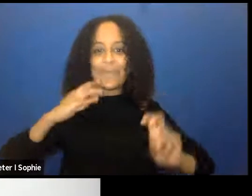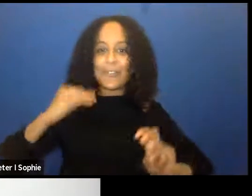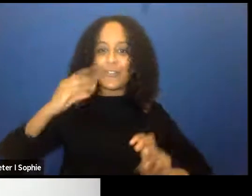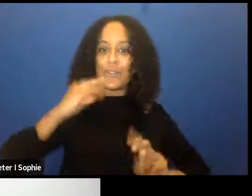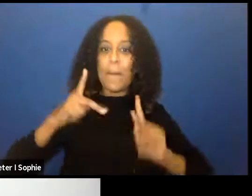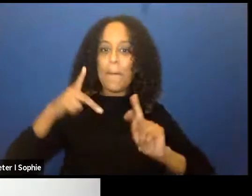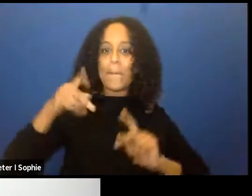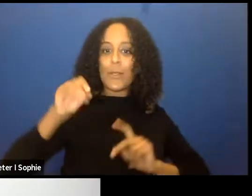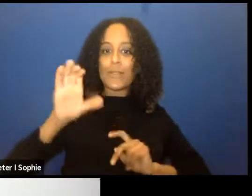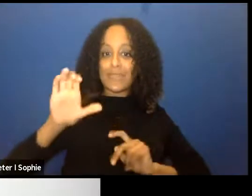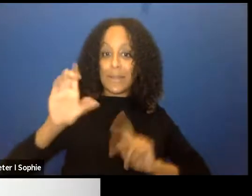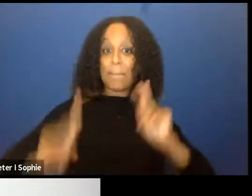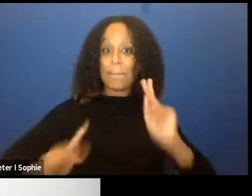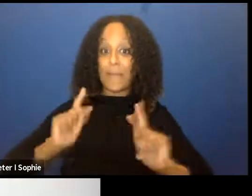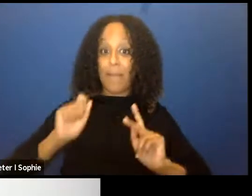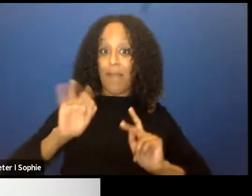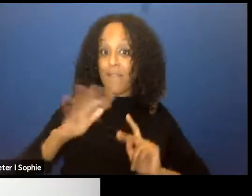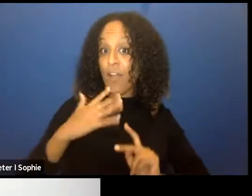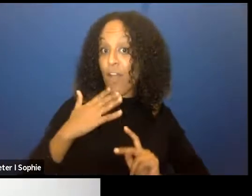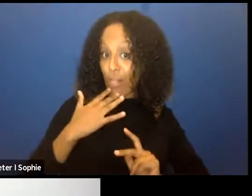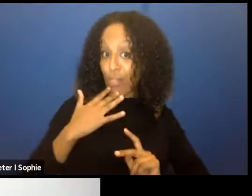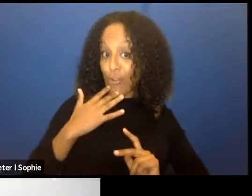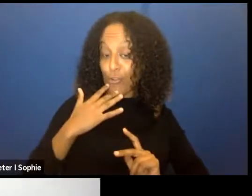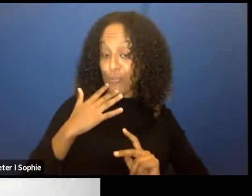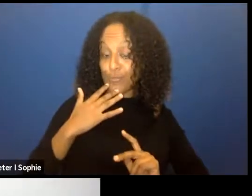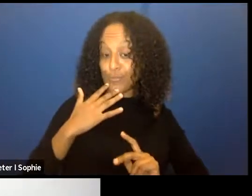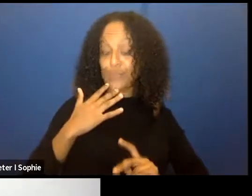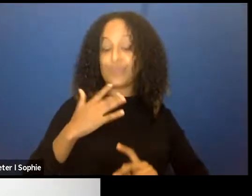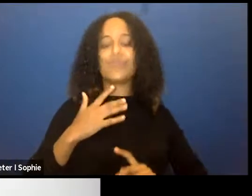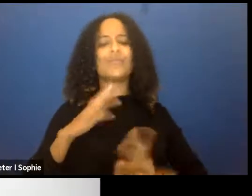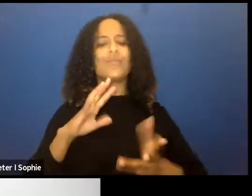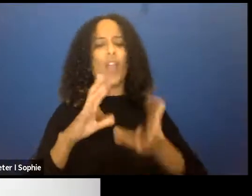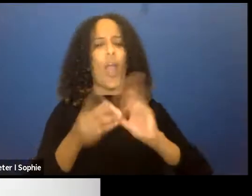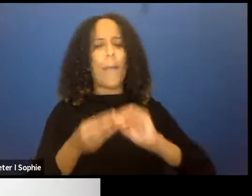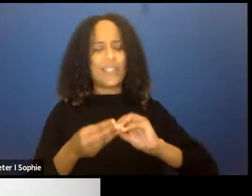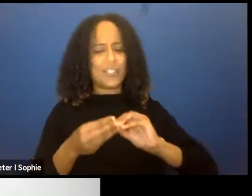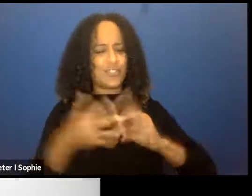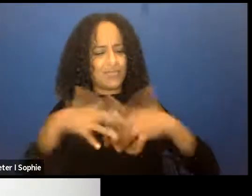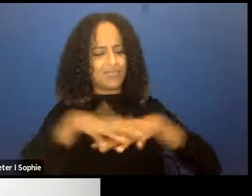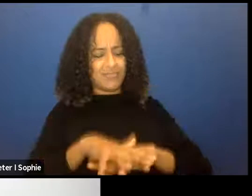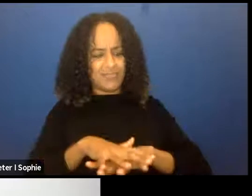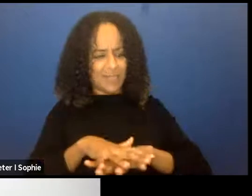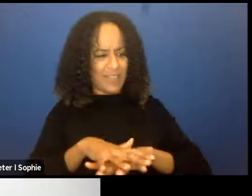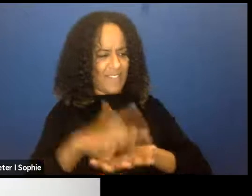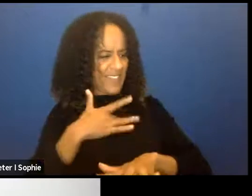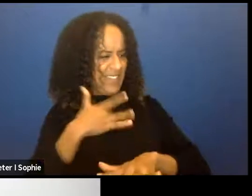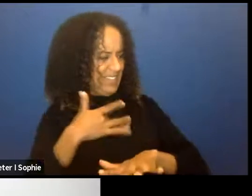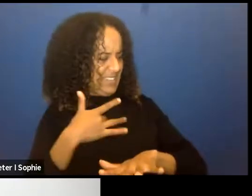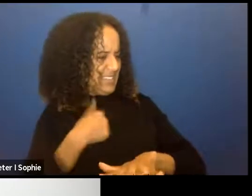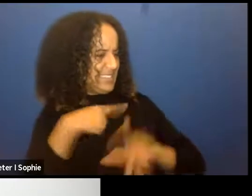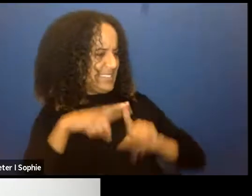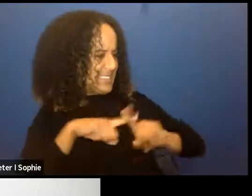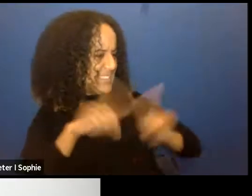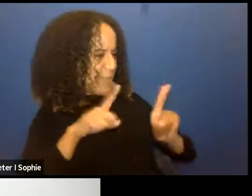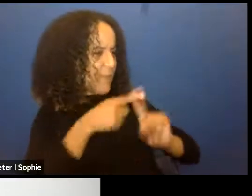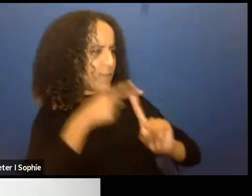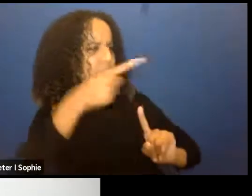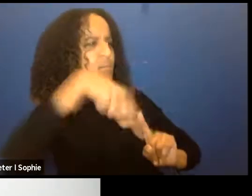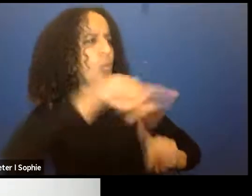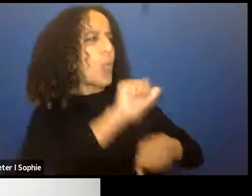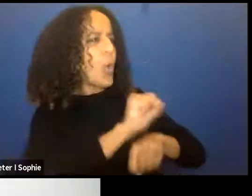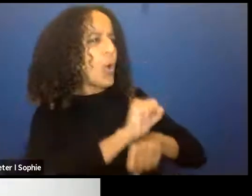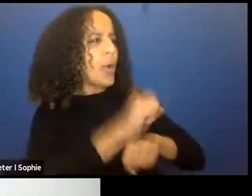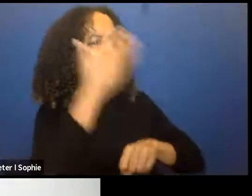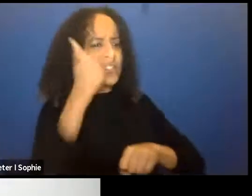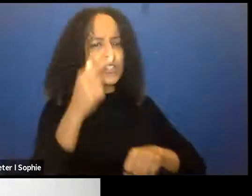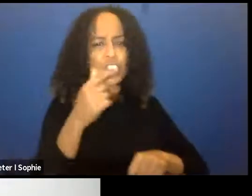color have when it's kind of the combination of feeling different from your peers at work because of your gender and your